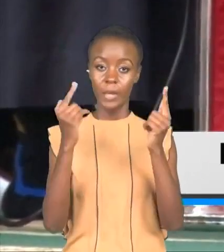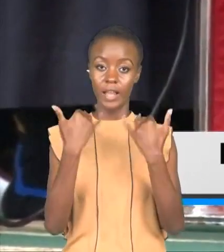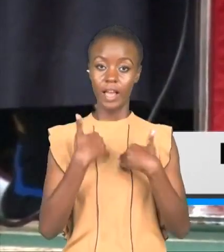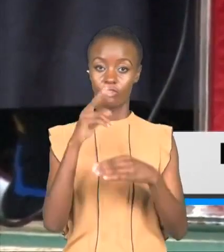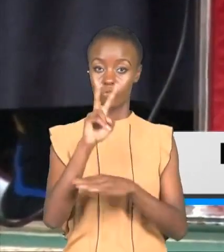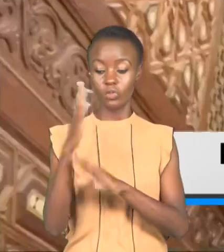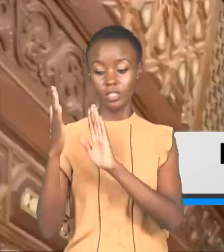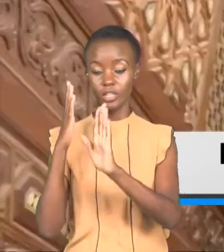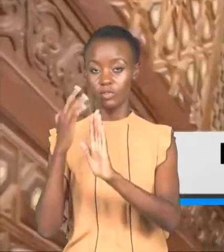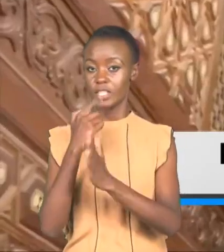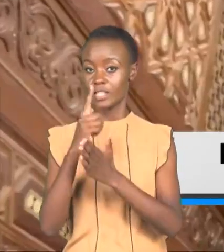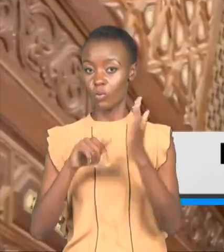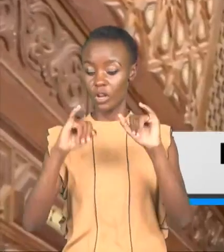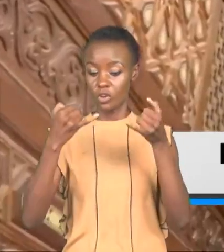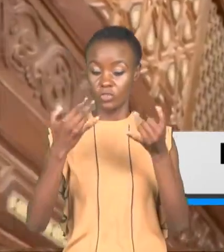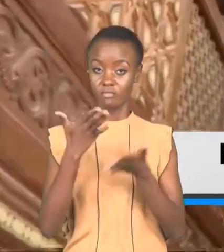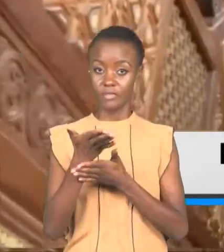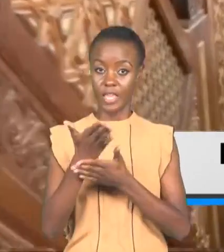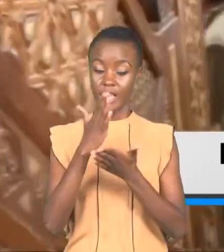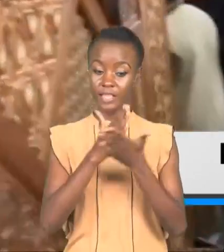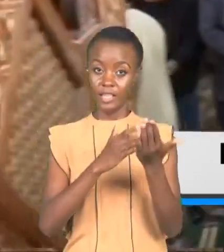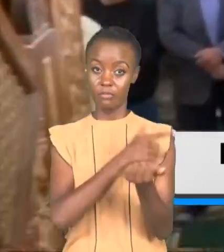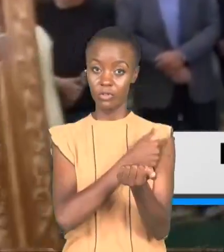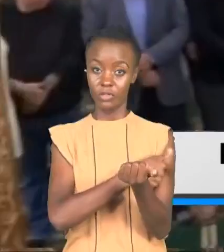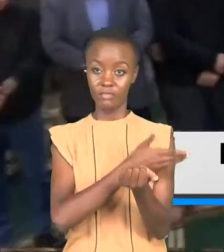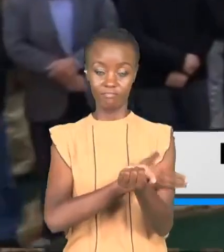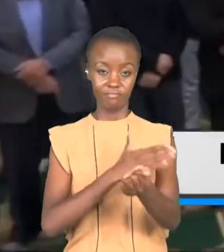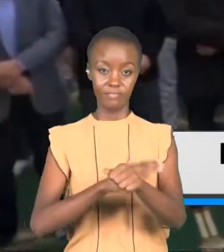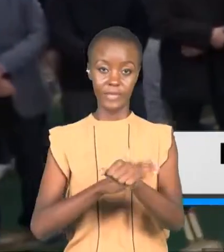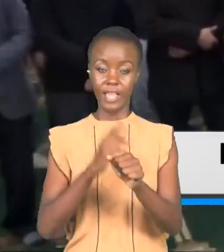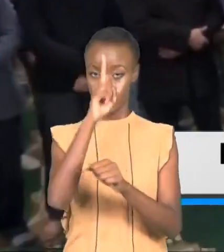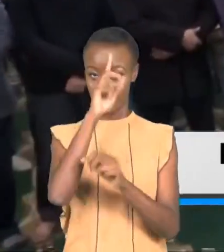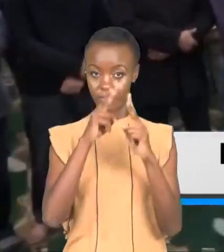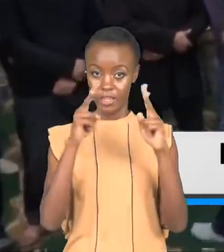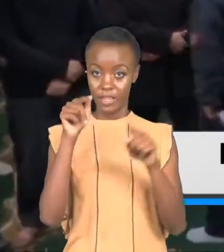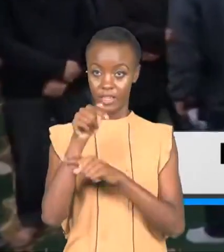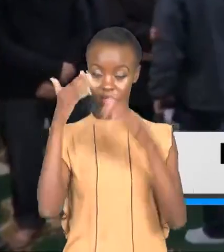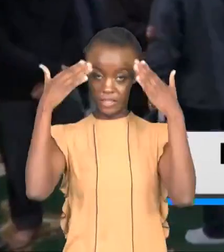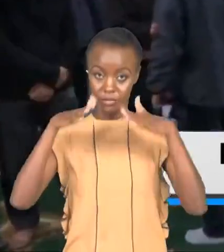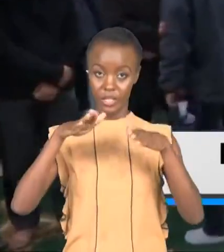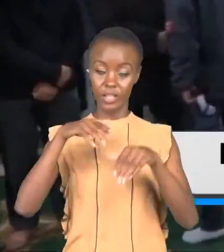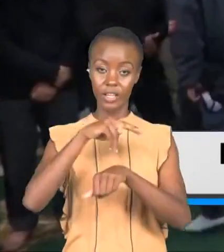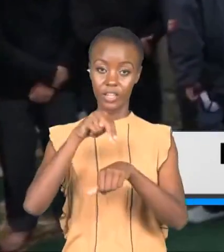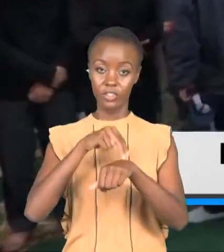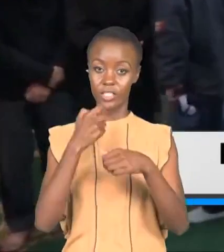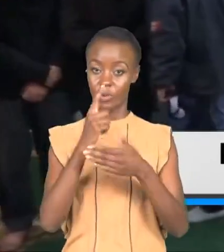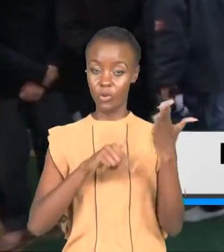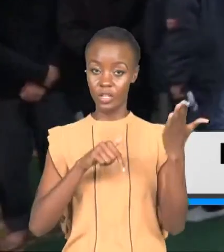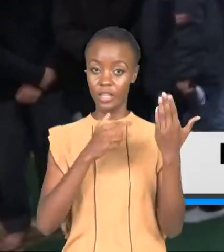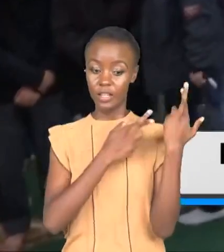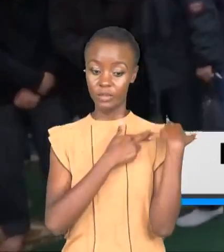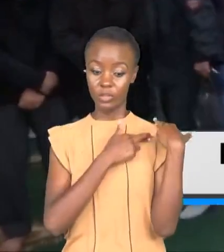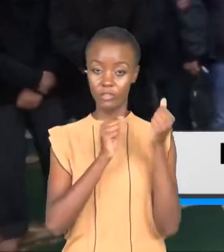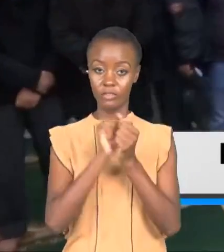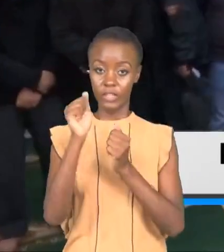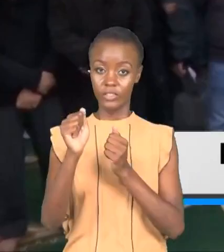sources told Reuters that some of the injuries were serious. The Islamic State later claimed responsibility for the death of at least